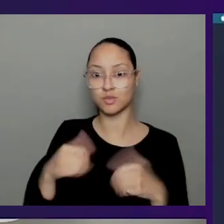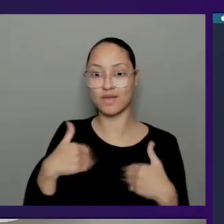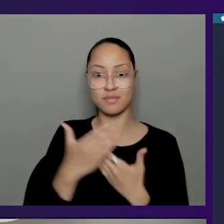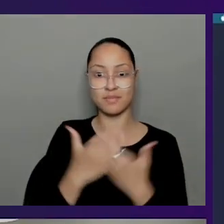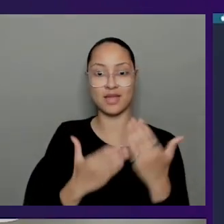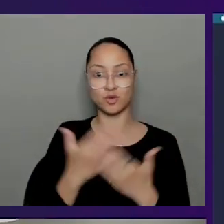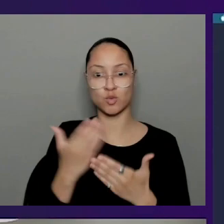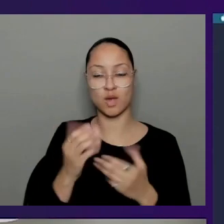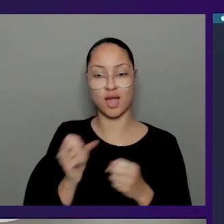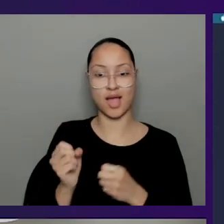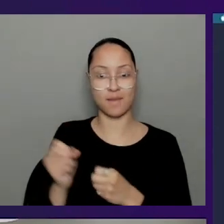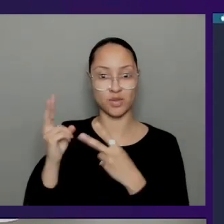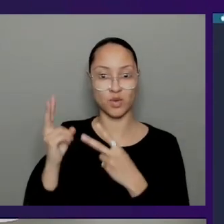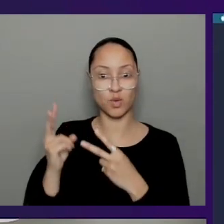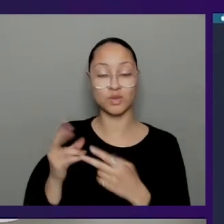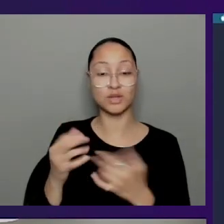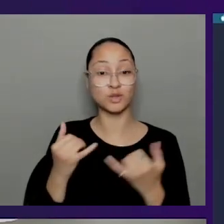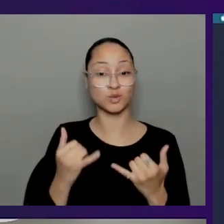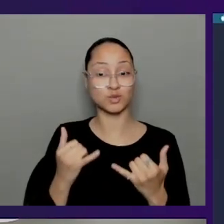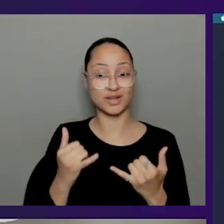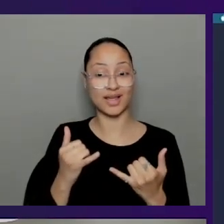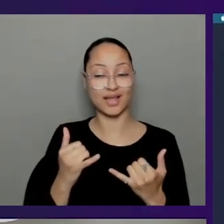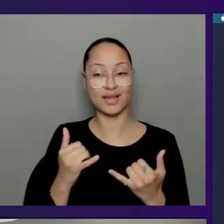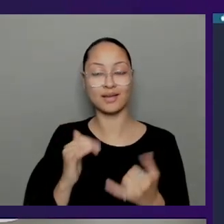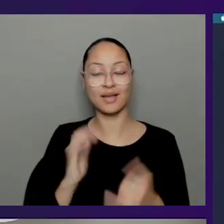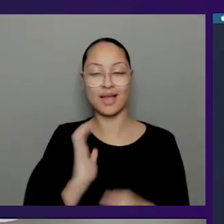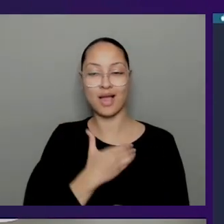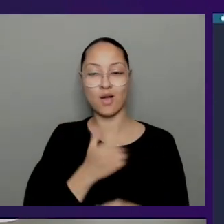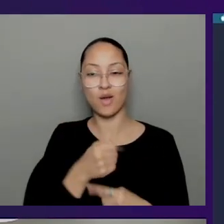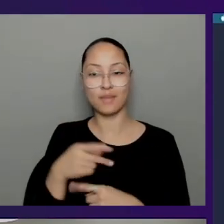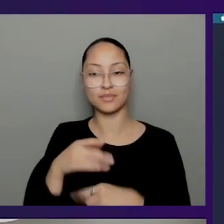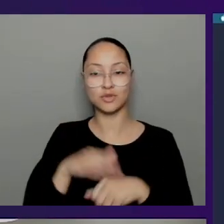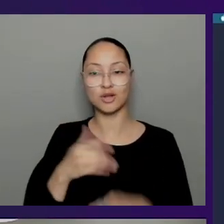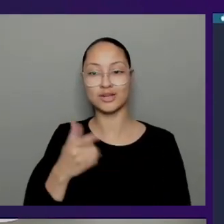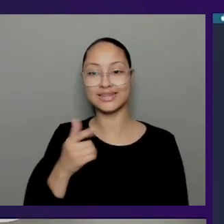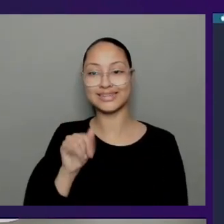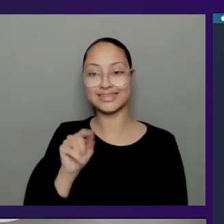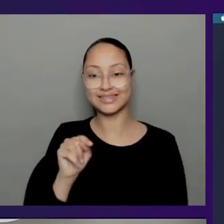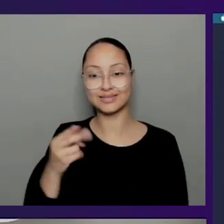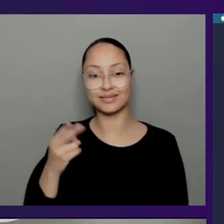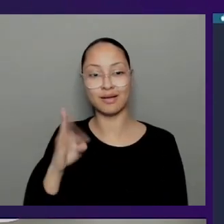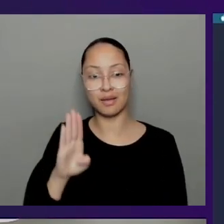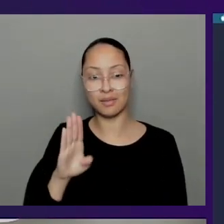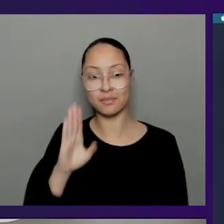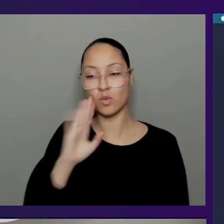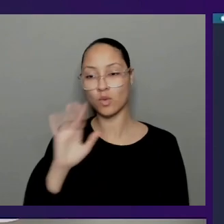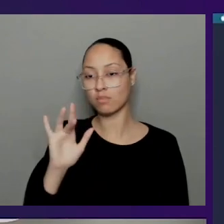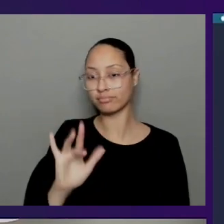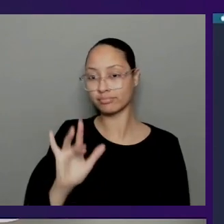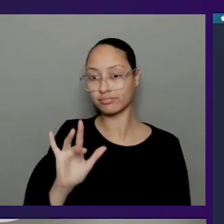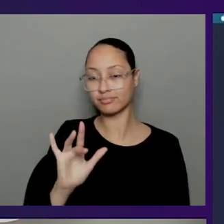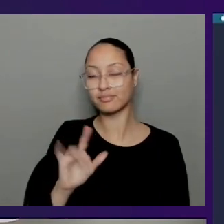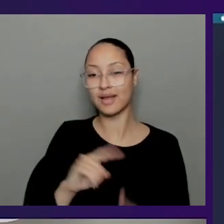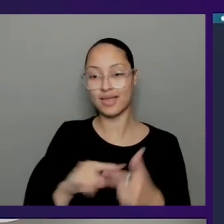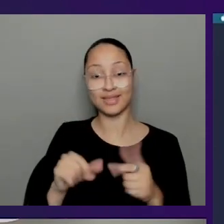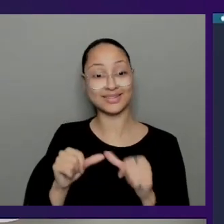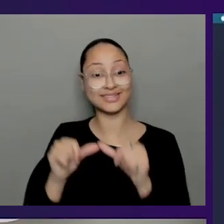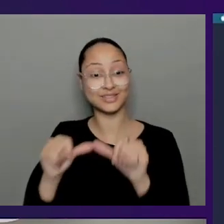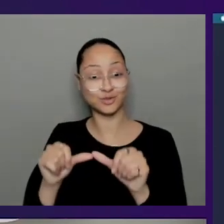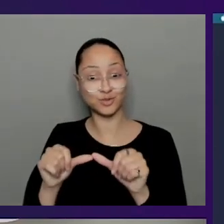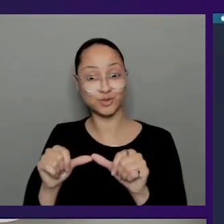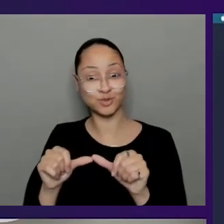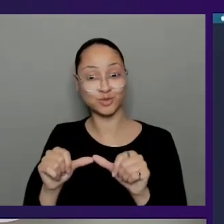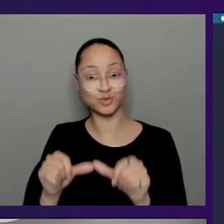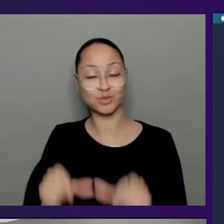deploy today is on GitHub. So I'm going to choose GitHub, click Continue, and AWS